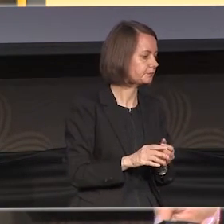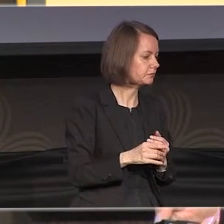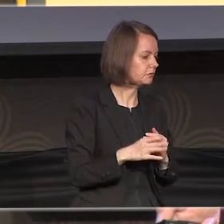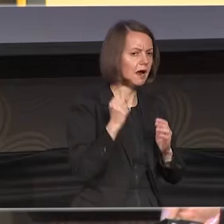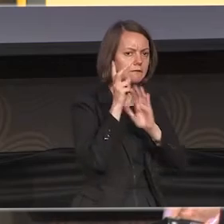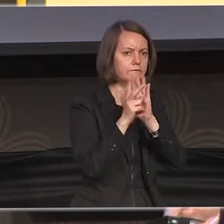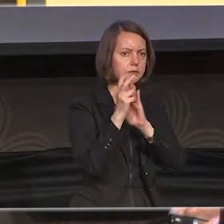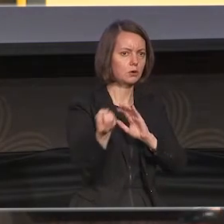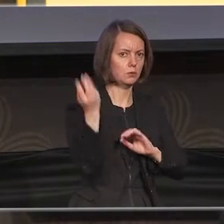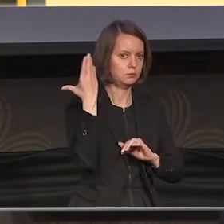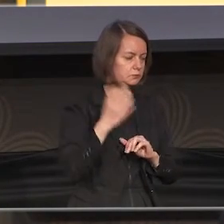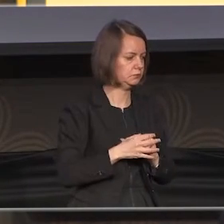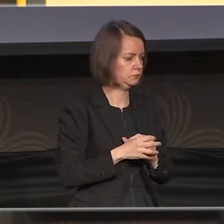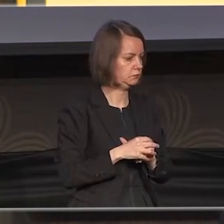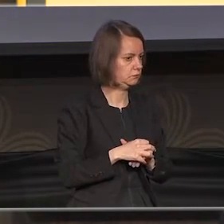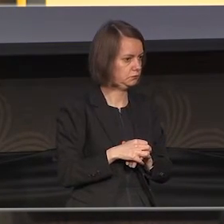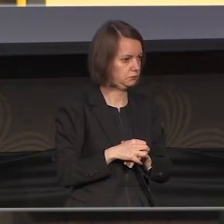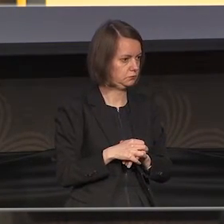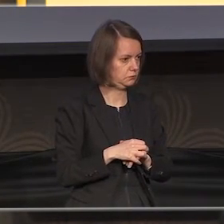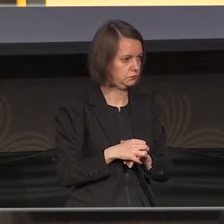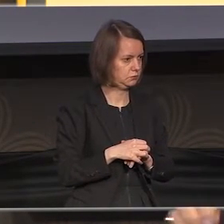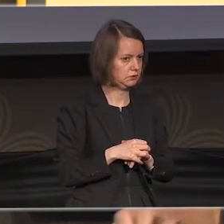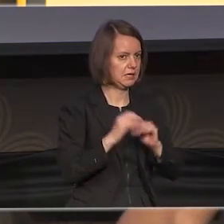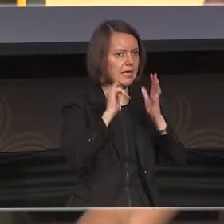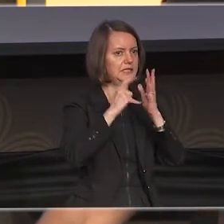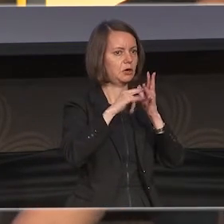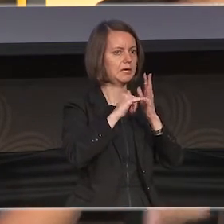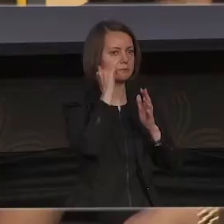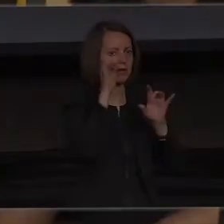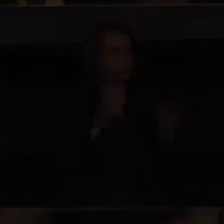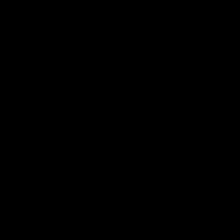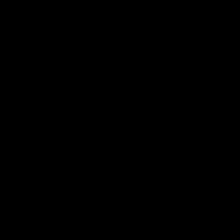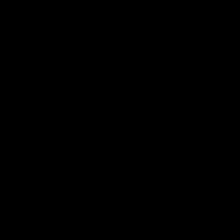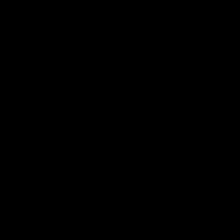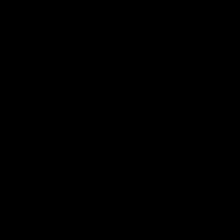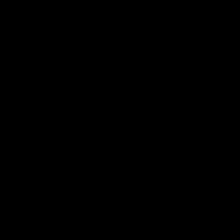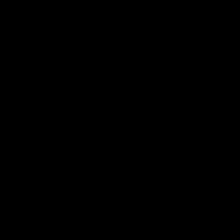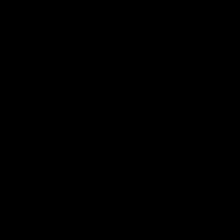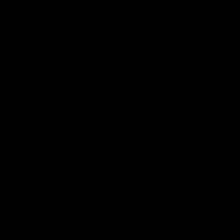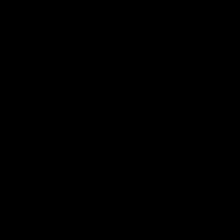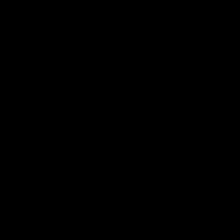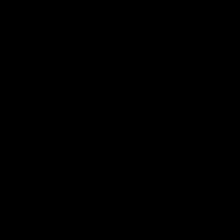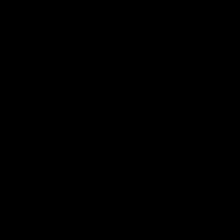has been also supplied by SOS Black Australia.